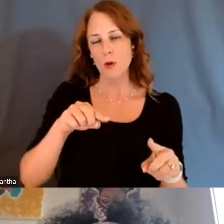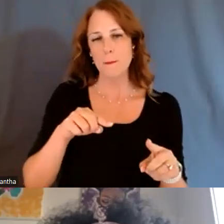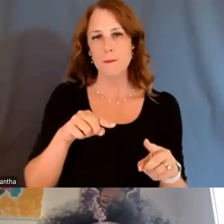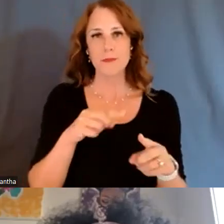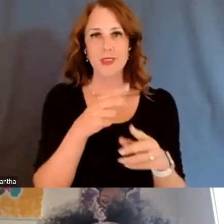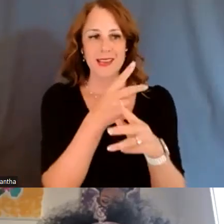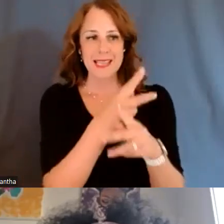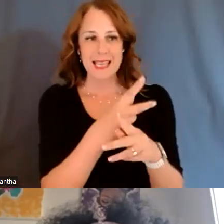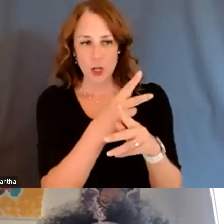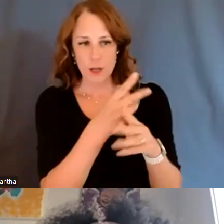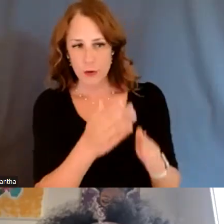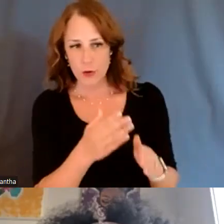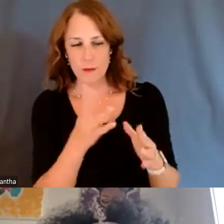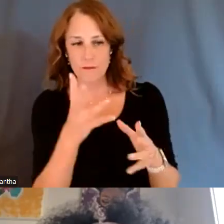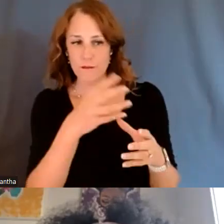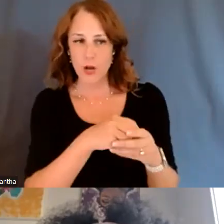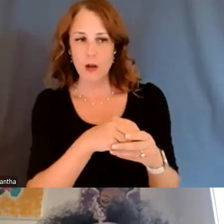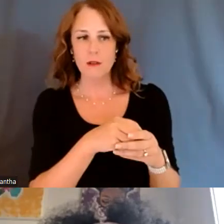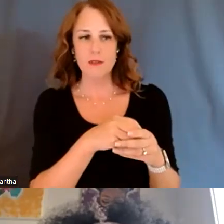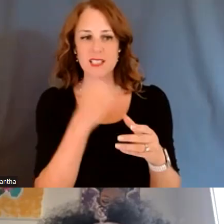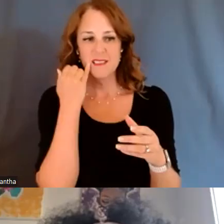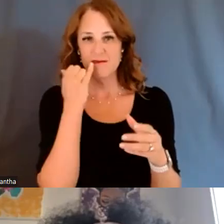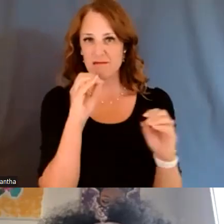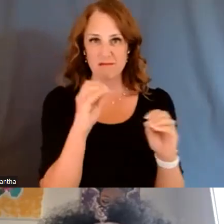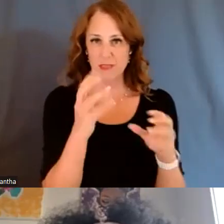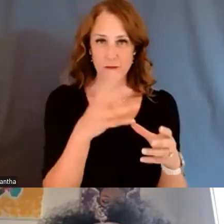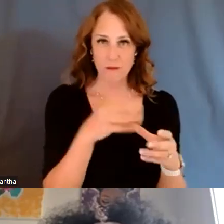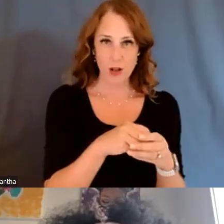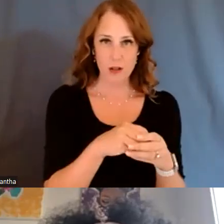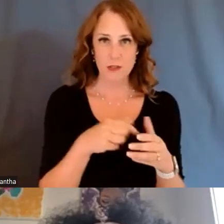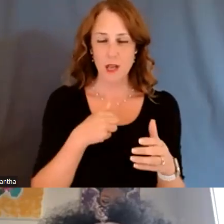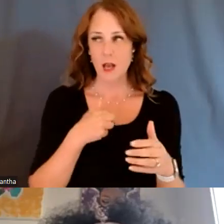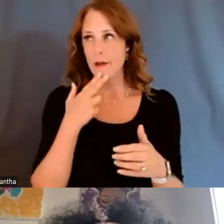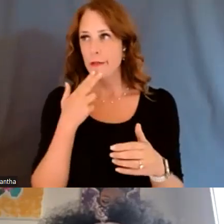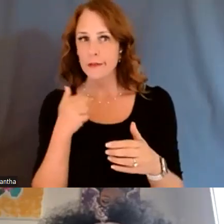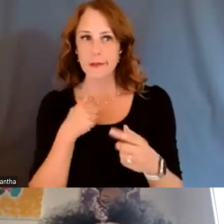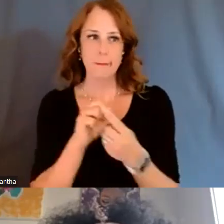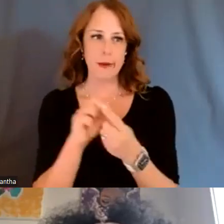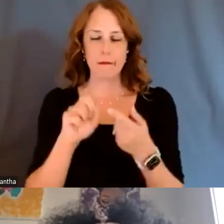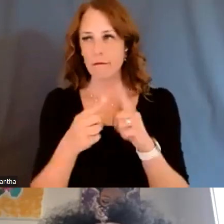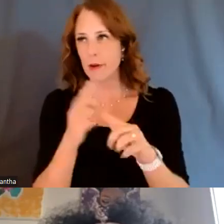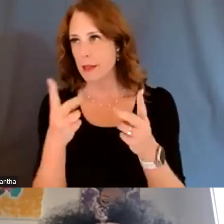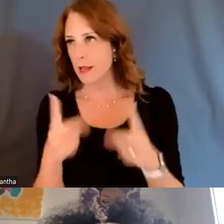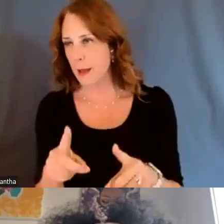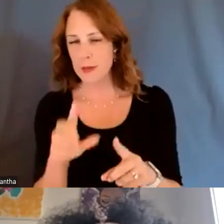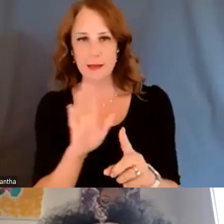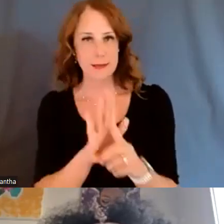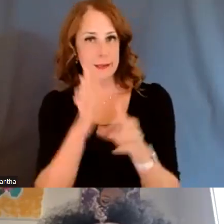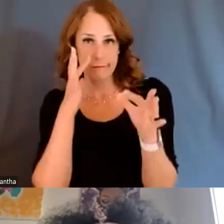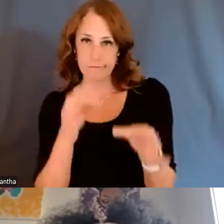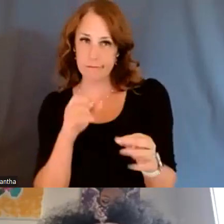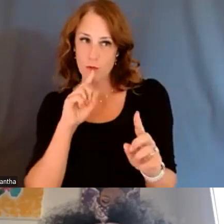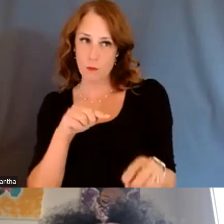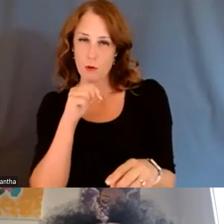caregiver involvement, if I'm 13 and I met a friend and this happened, again, that's their choice whether they want to report or not. So I